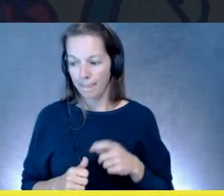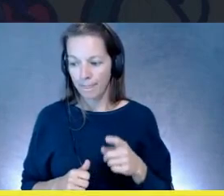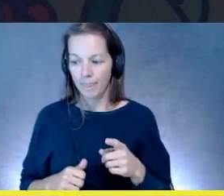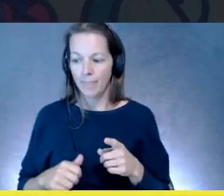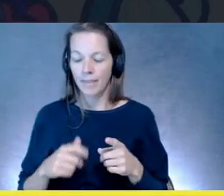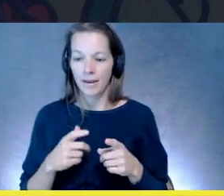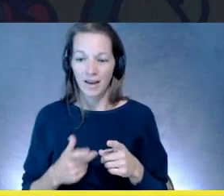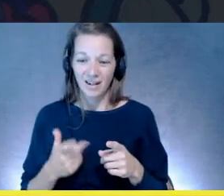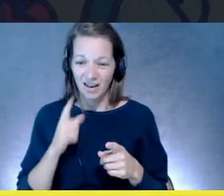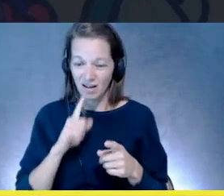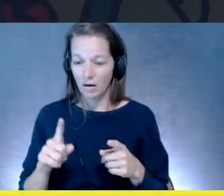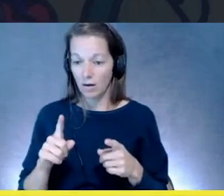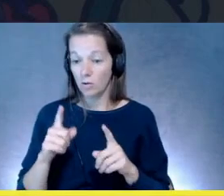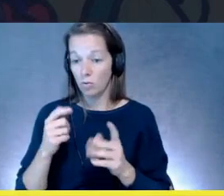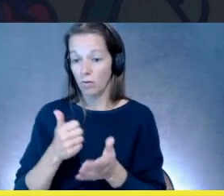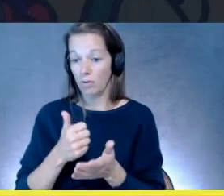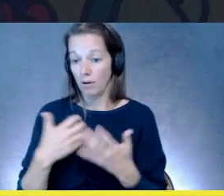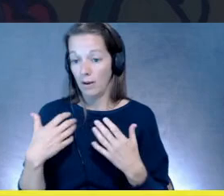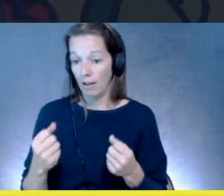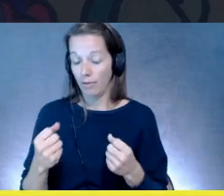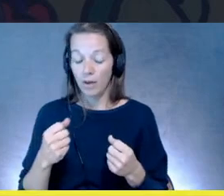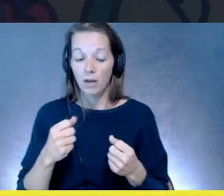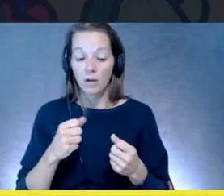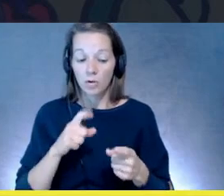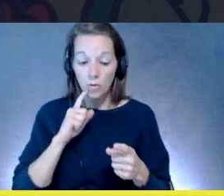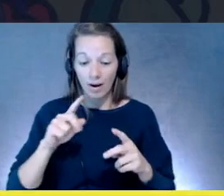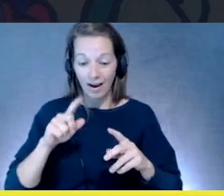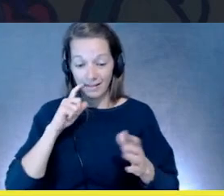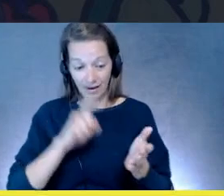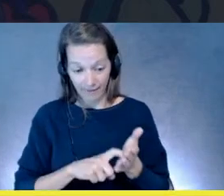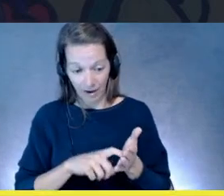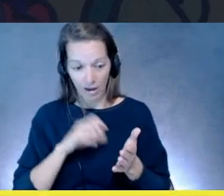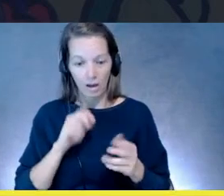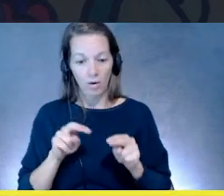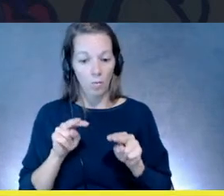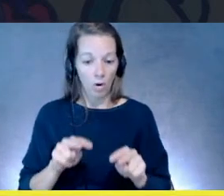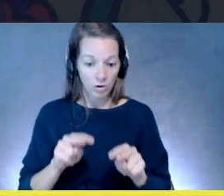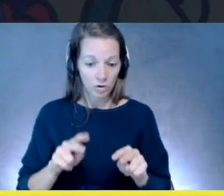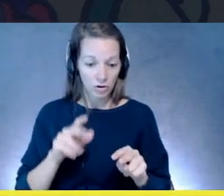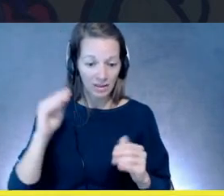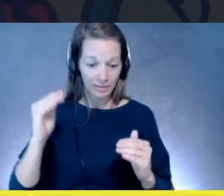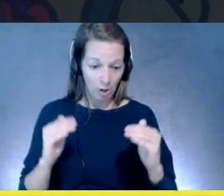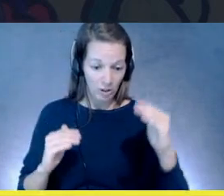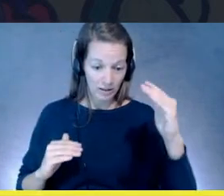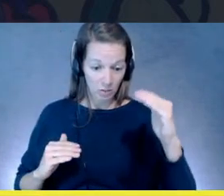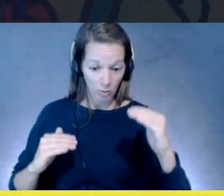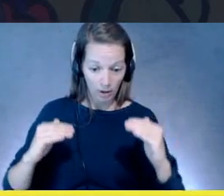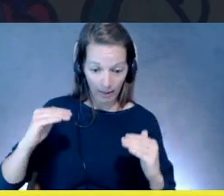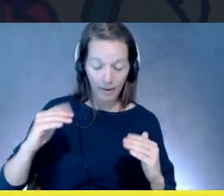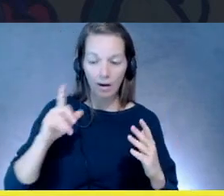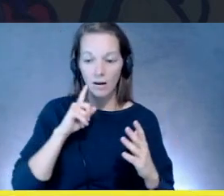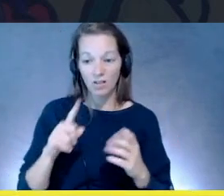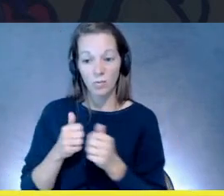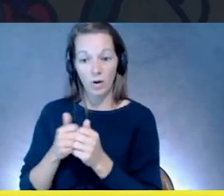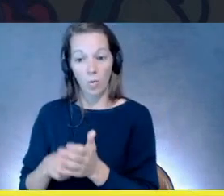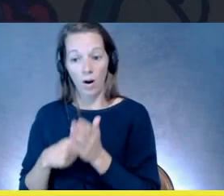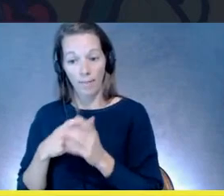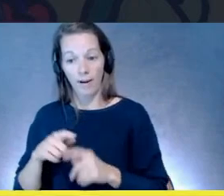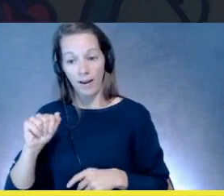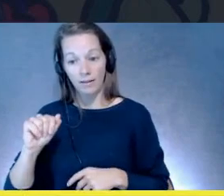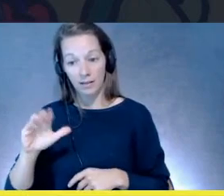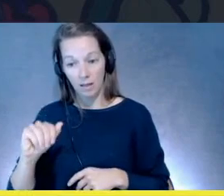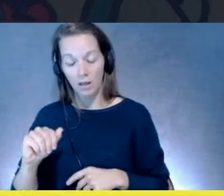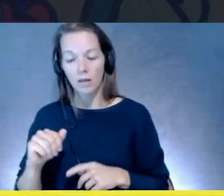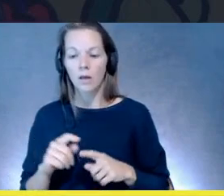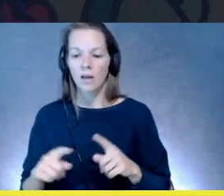In order to identify disparities and monitor progress toward eliminating them, as required by the Affordable Care Act, we have to